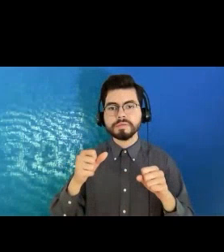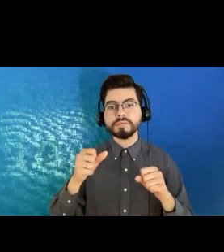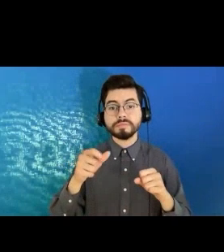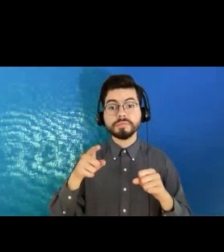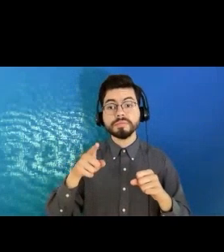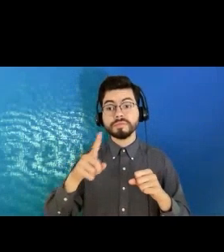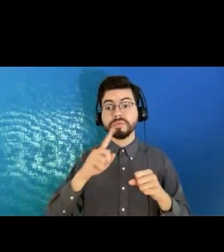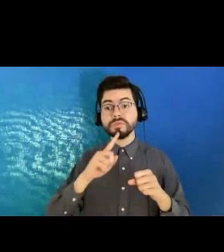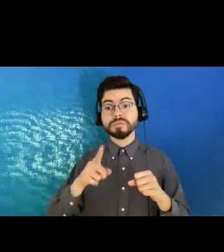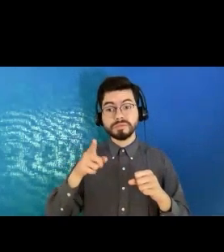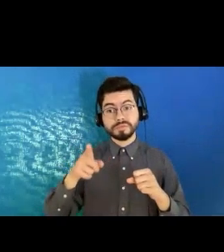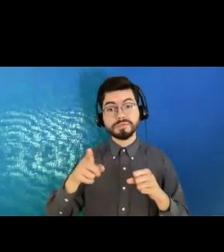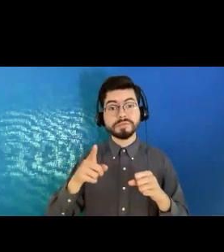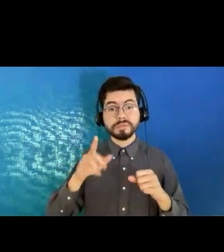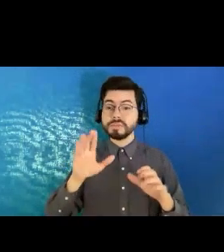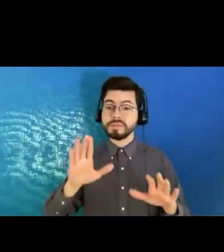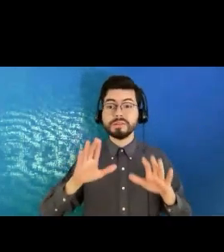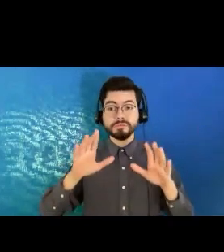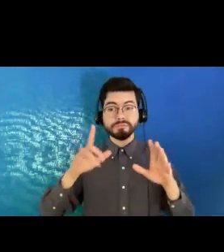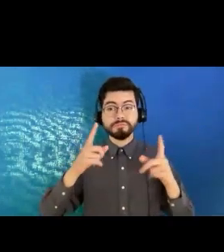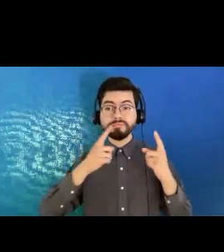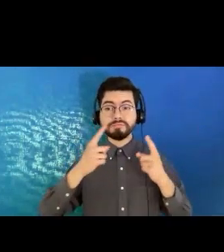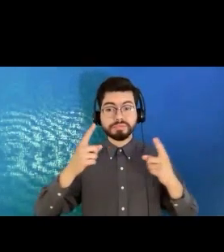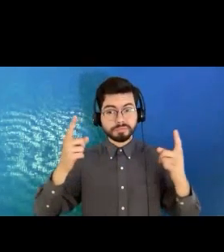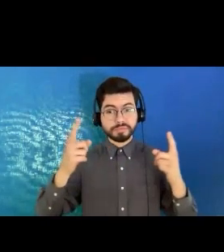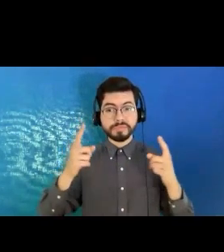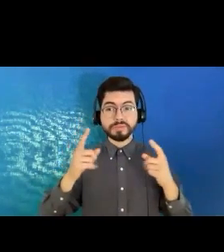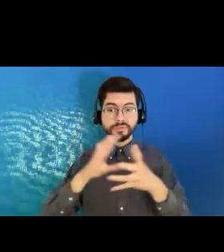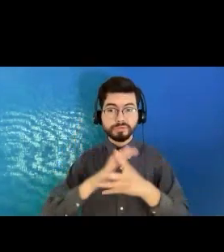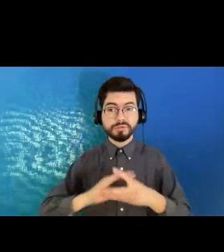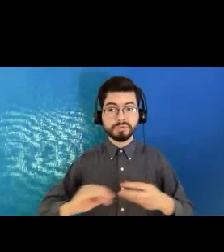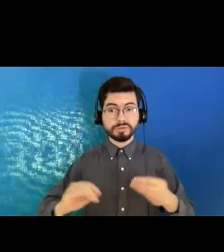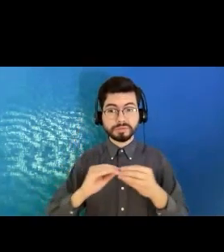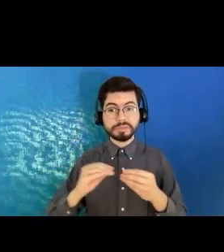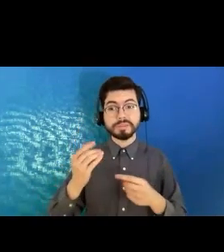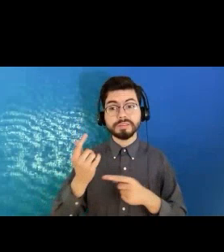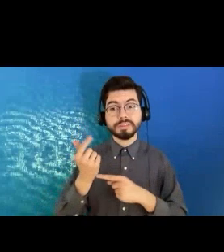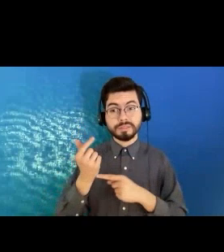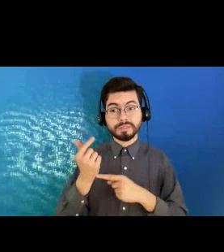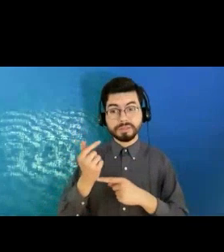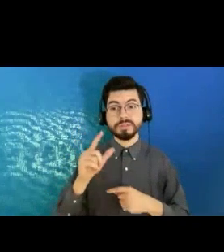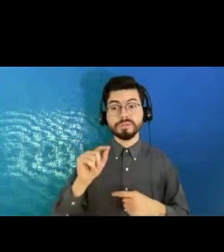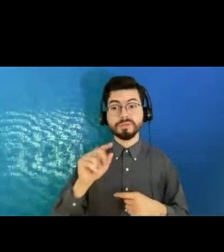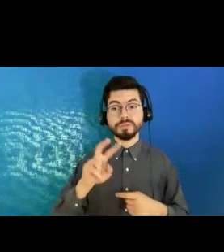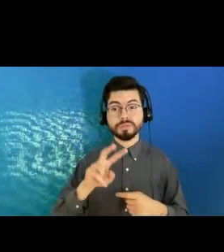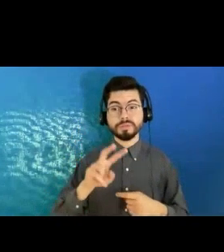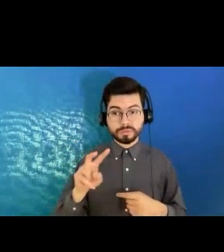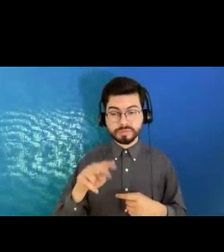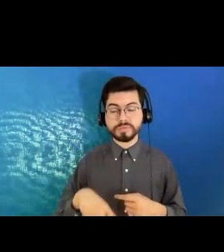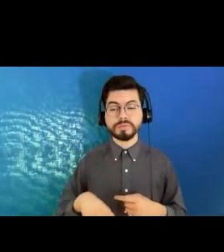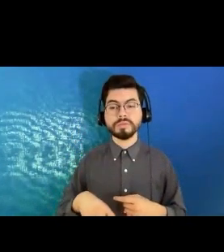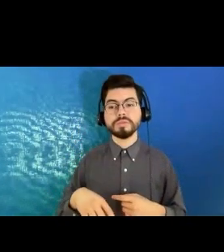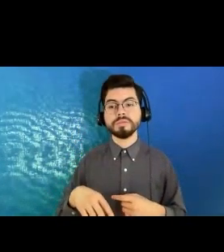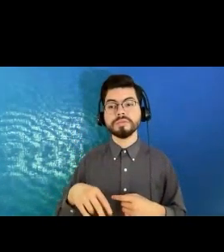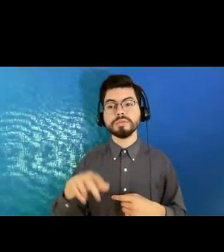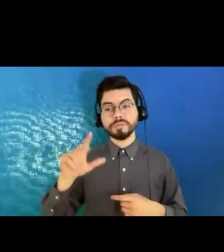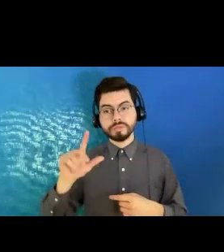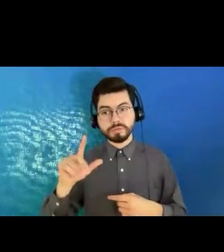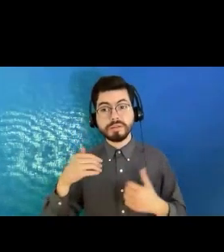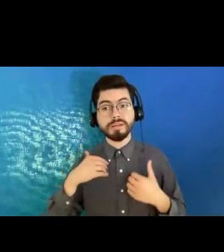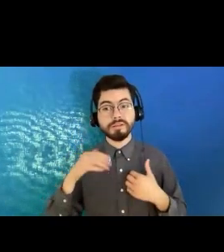amazing conservation success story. Last year, 22, 23, 20, 22, we had over